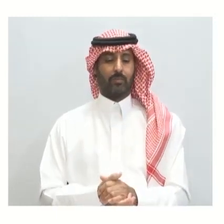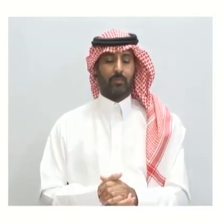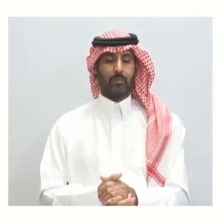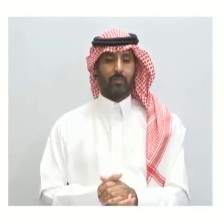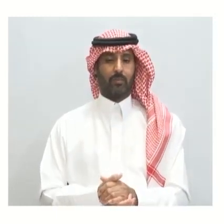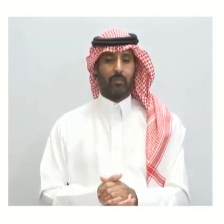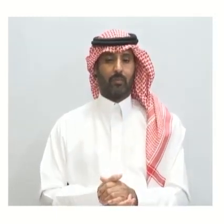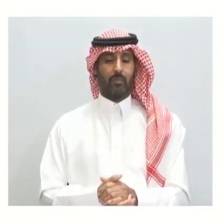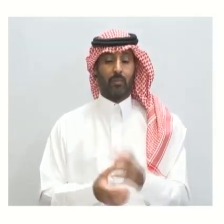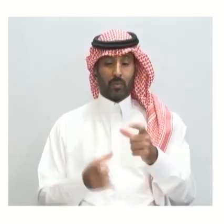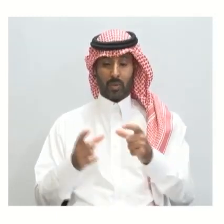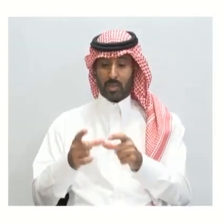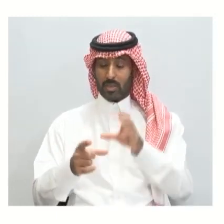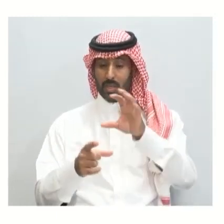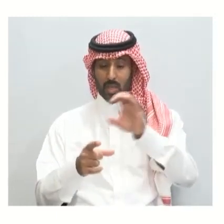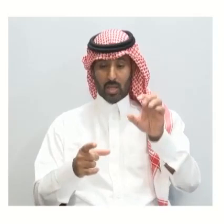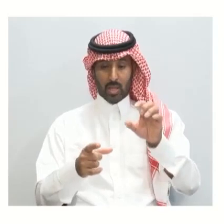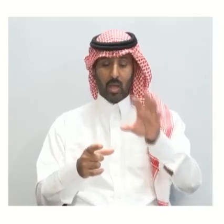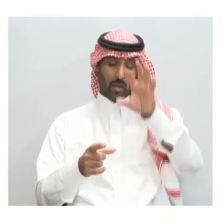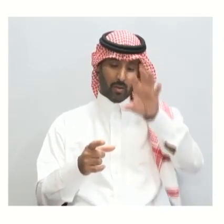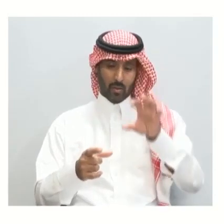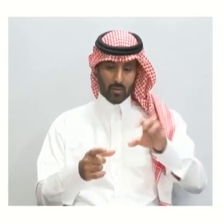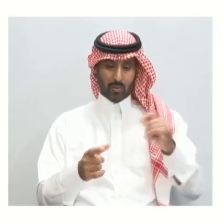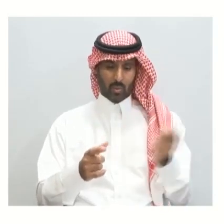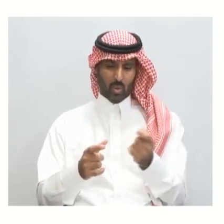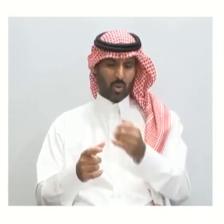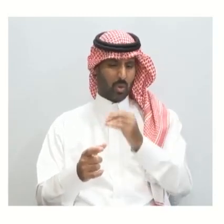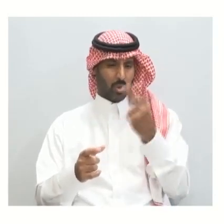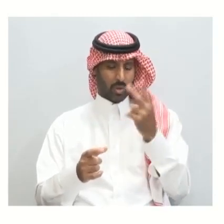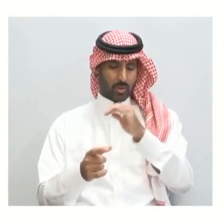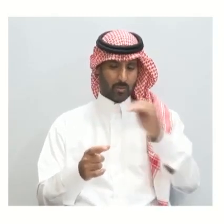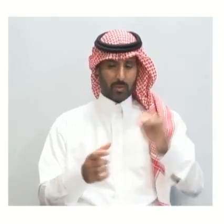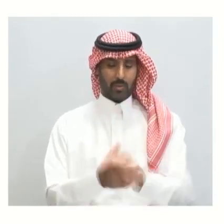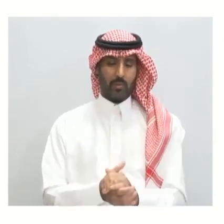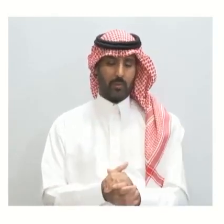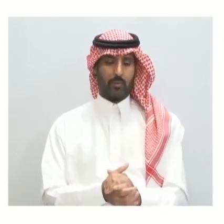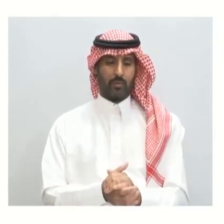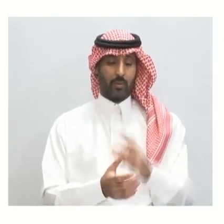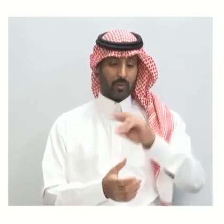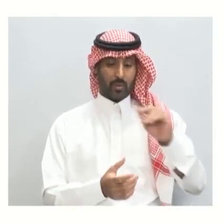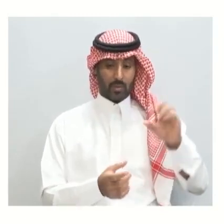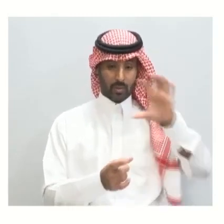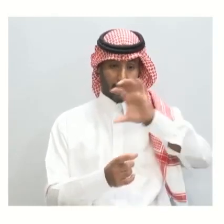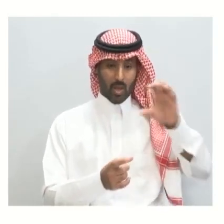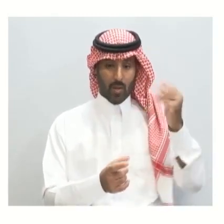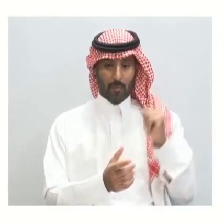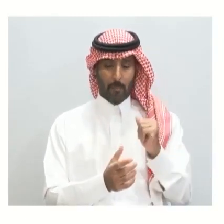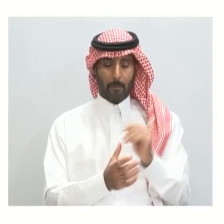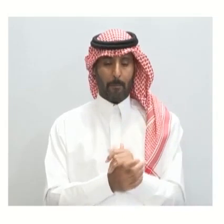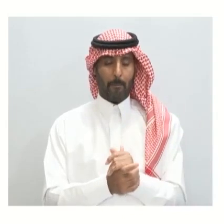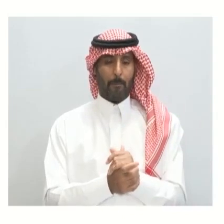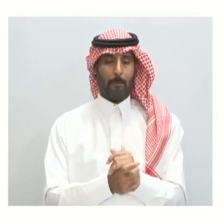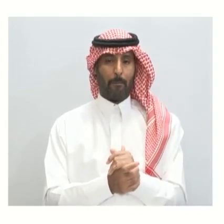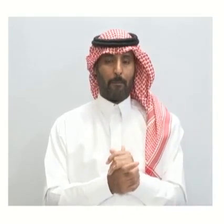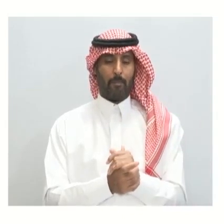Now use each group of words to write 2 sentences. We have here, just for examples, we have the same as we have done before. Now